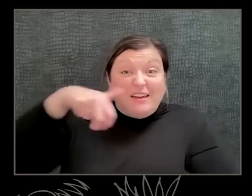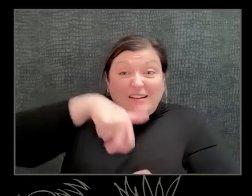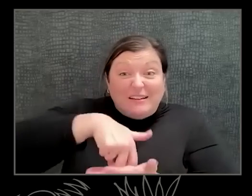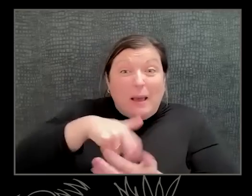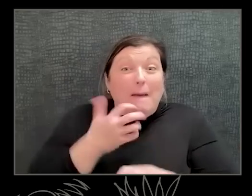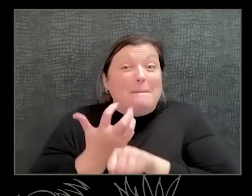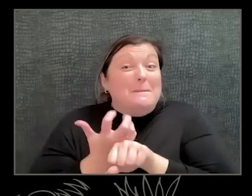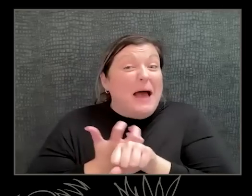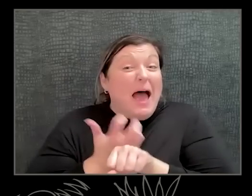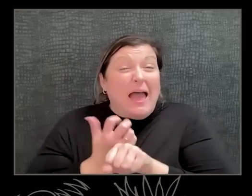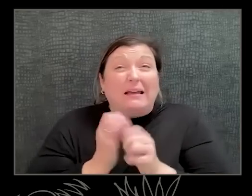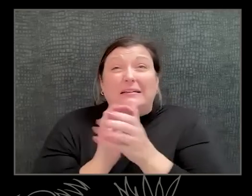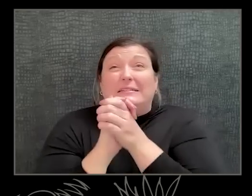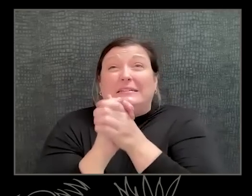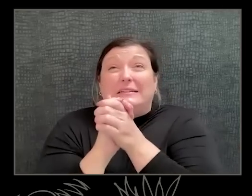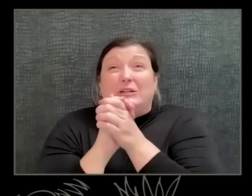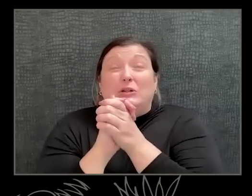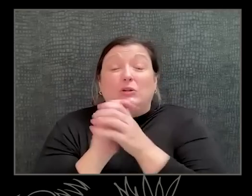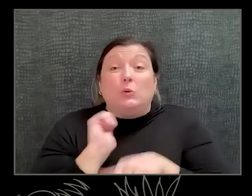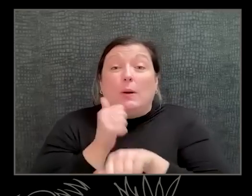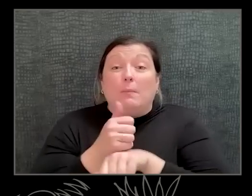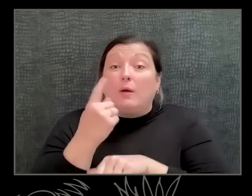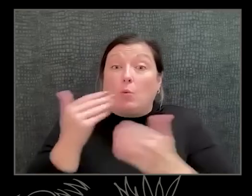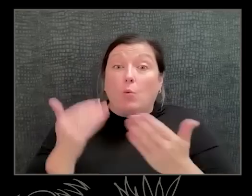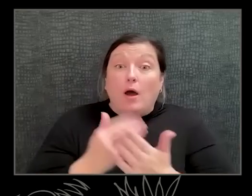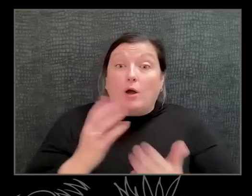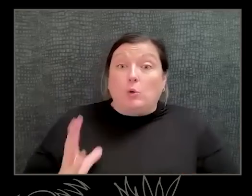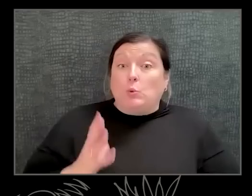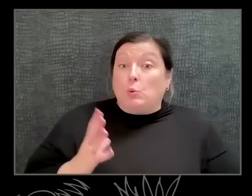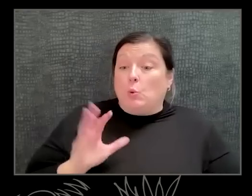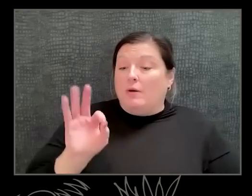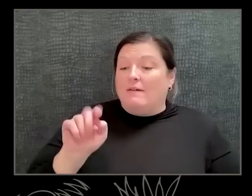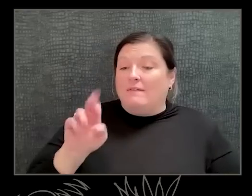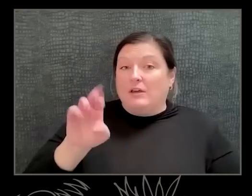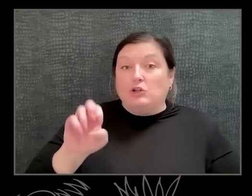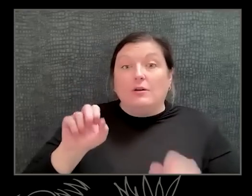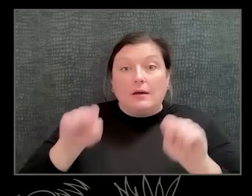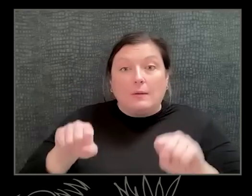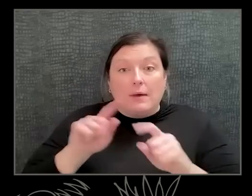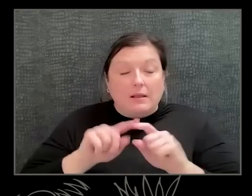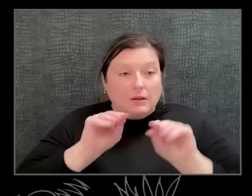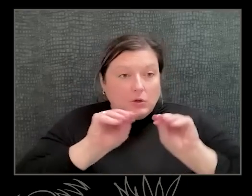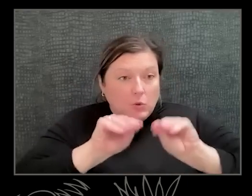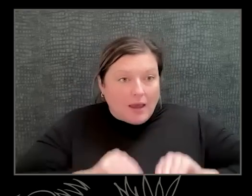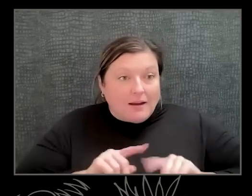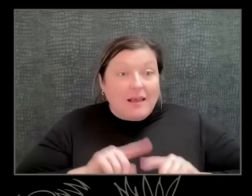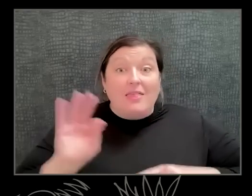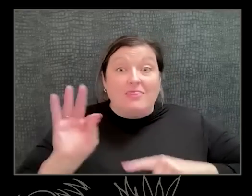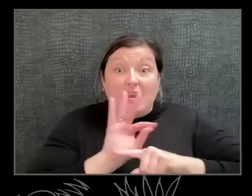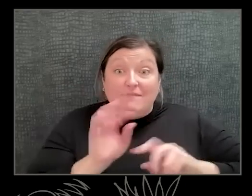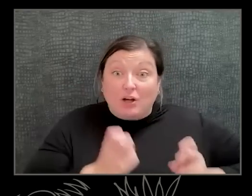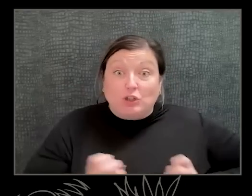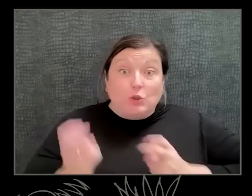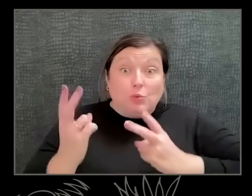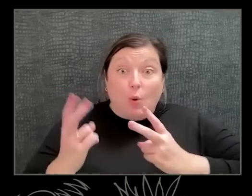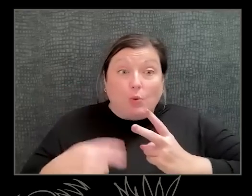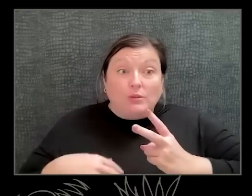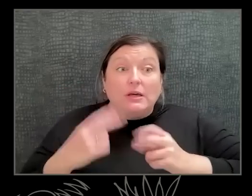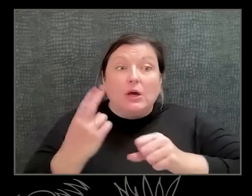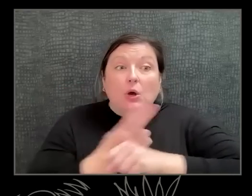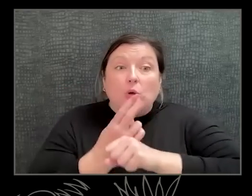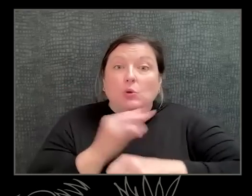to implement one feature, it would be the ability to annotate that a function throws and able to use